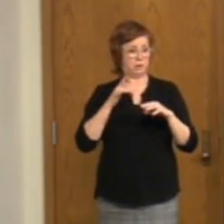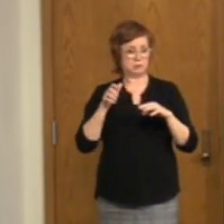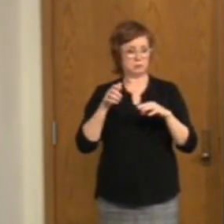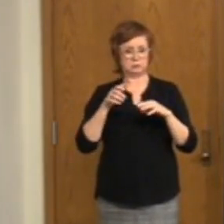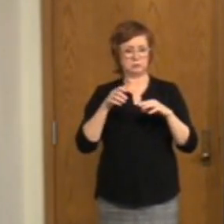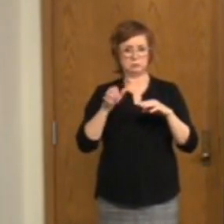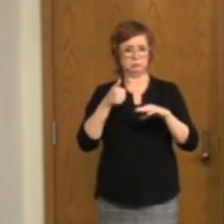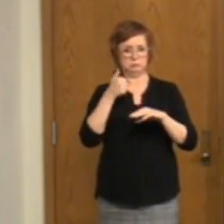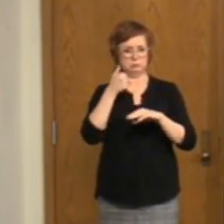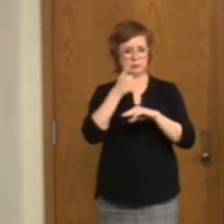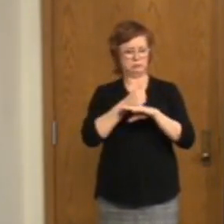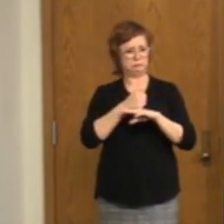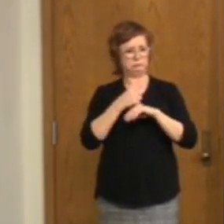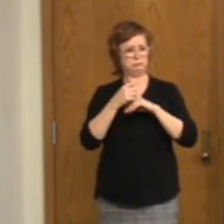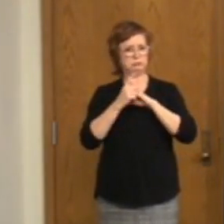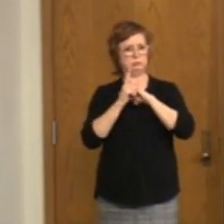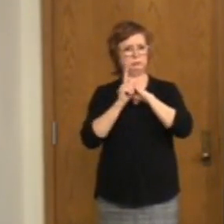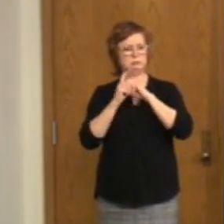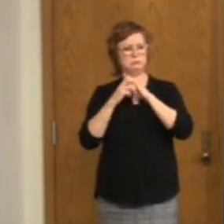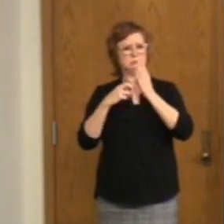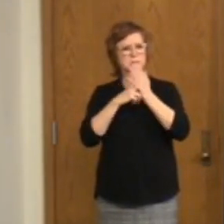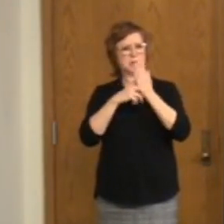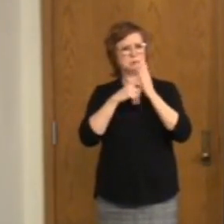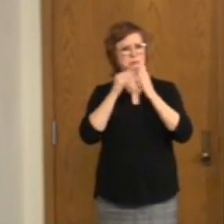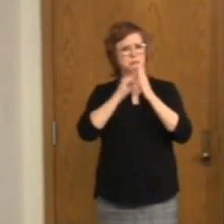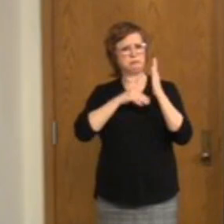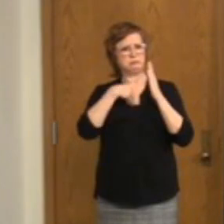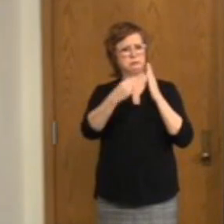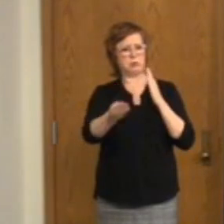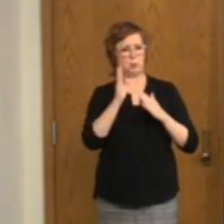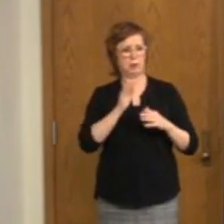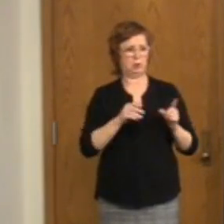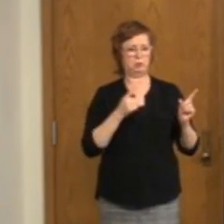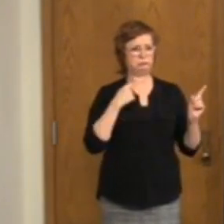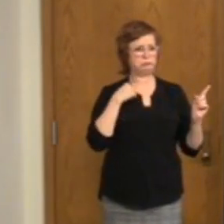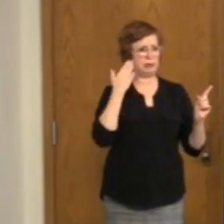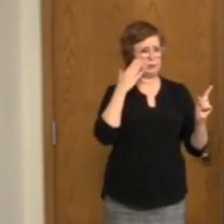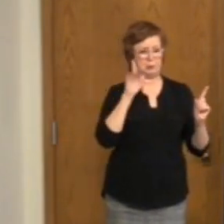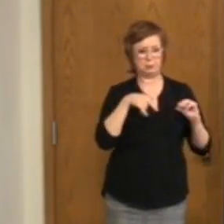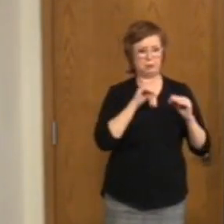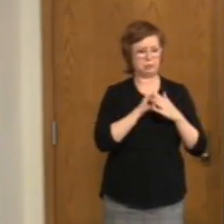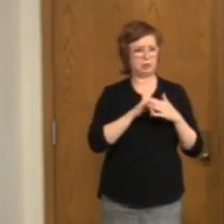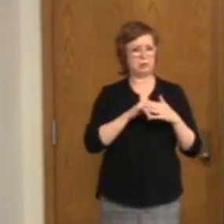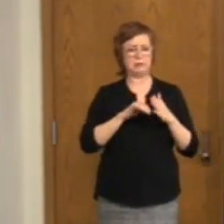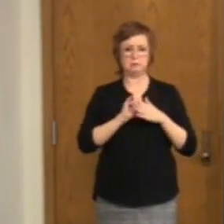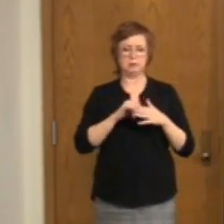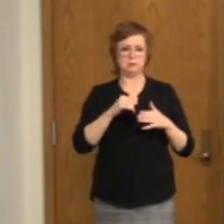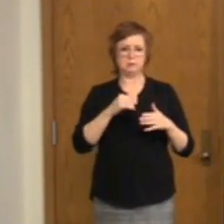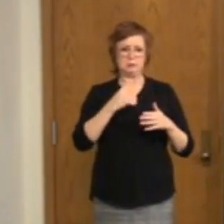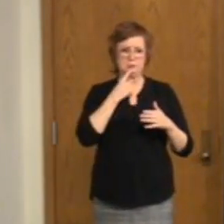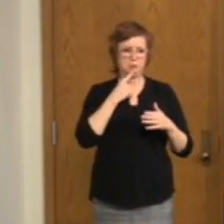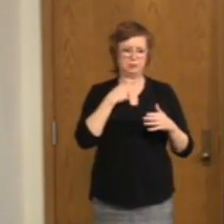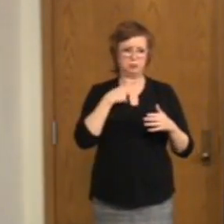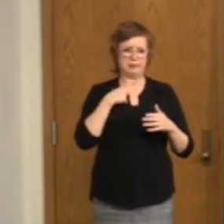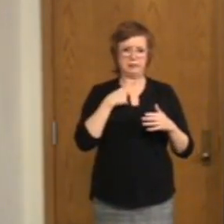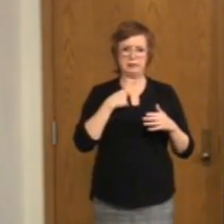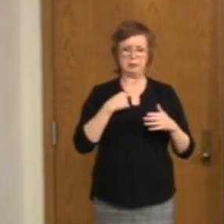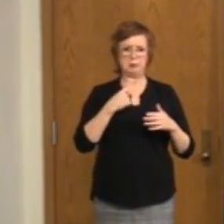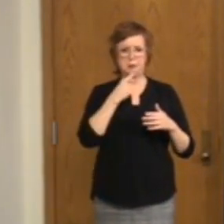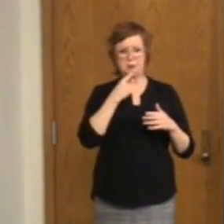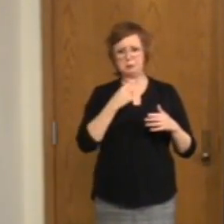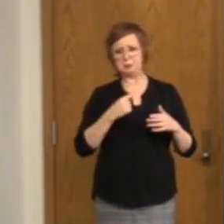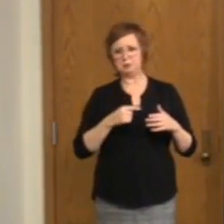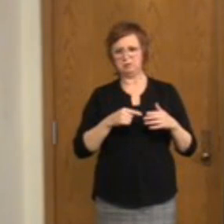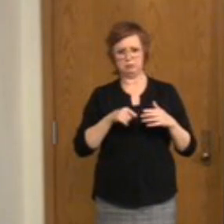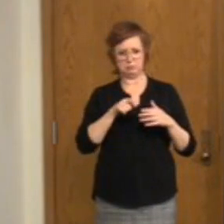of that. This is the first I've been being made aware of that. It'd be disappointing if any organization is operating outside